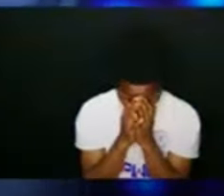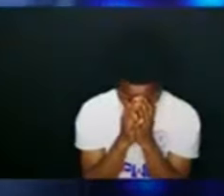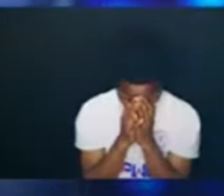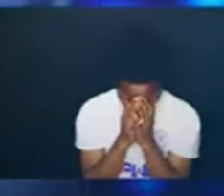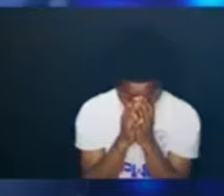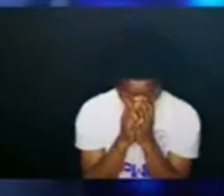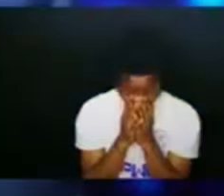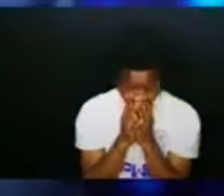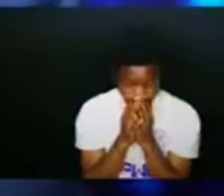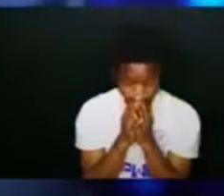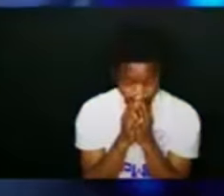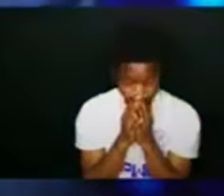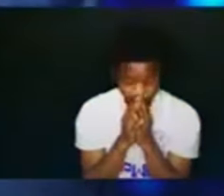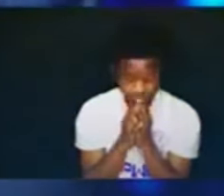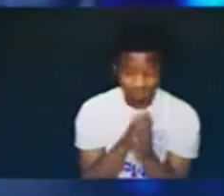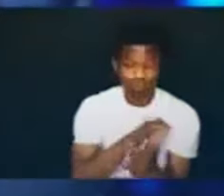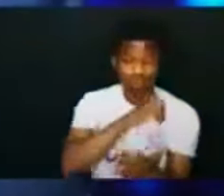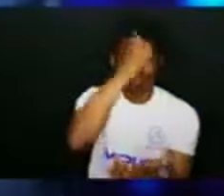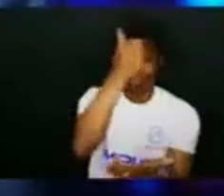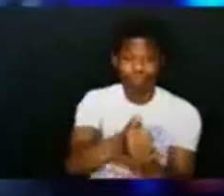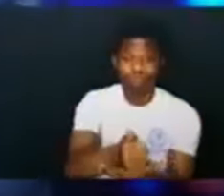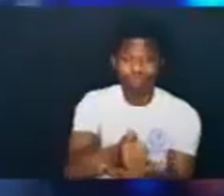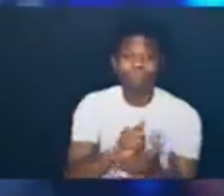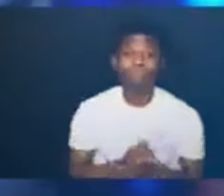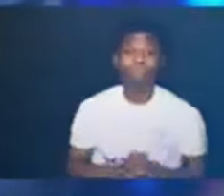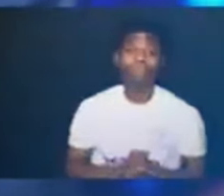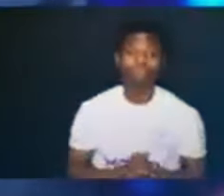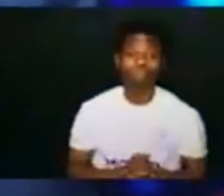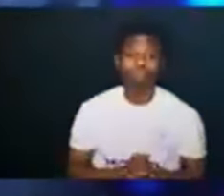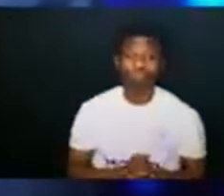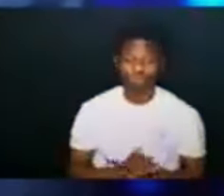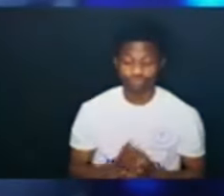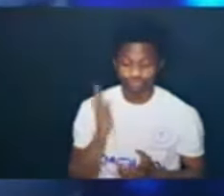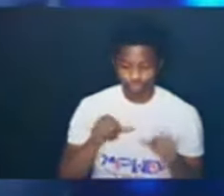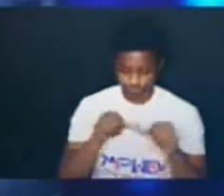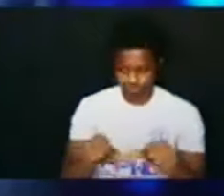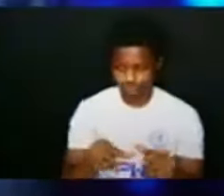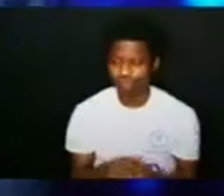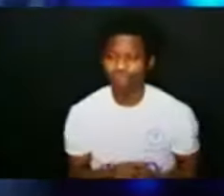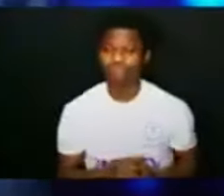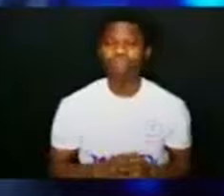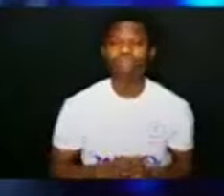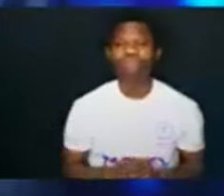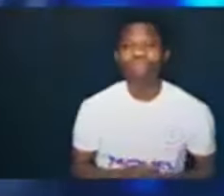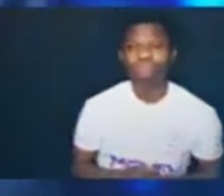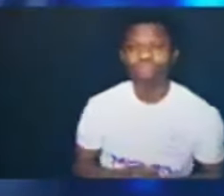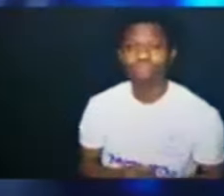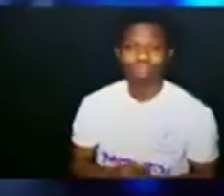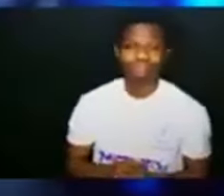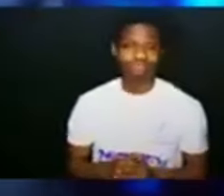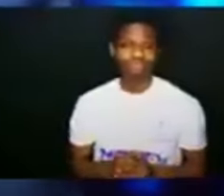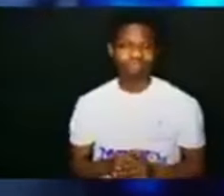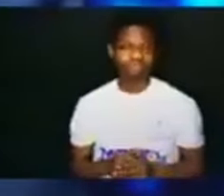Jesus' name. Amen. Amen. So we want to continue.